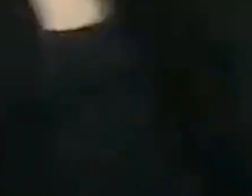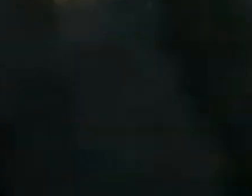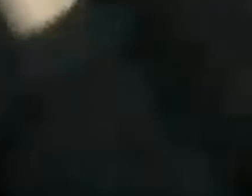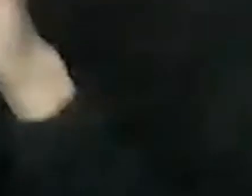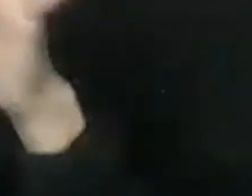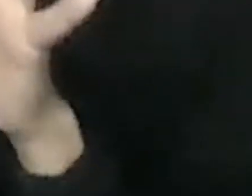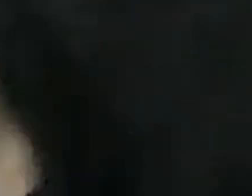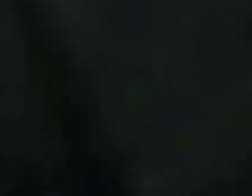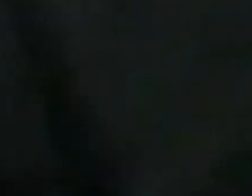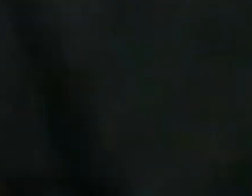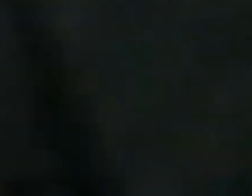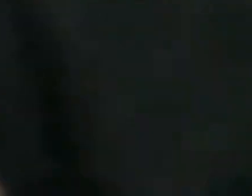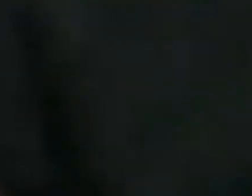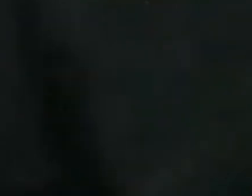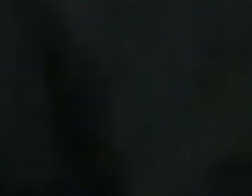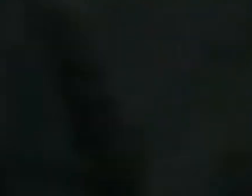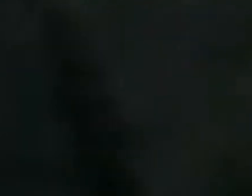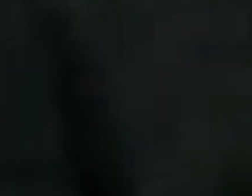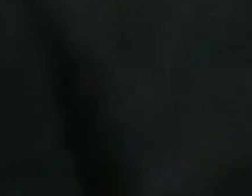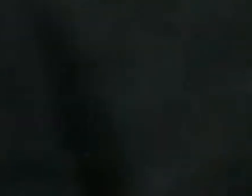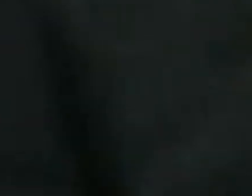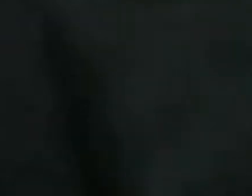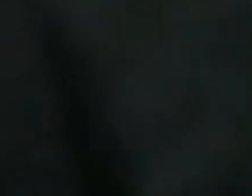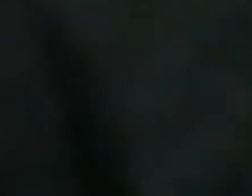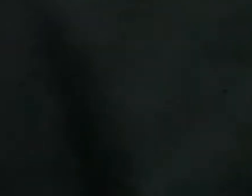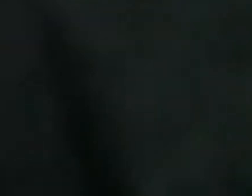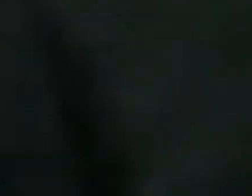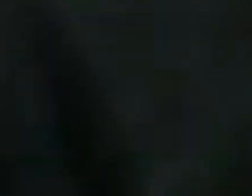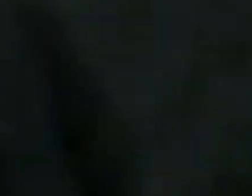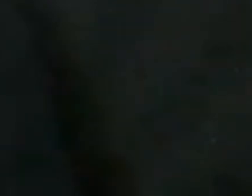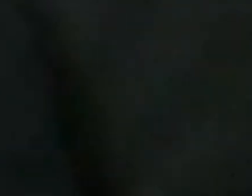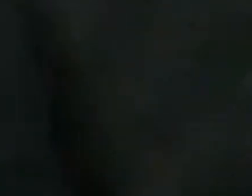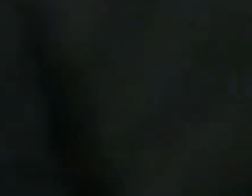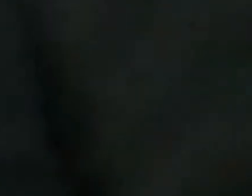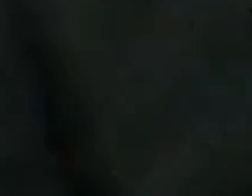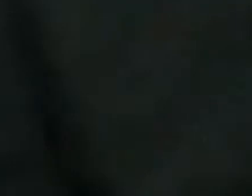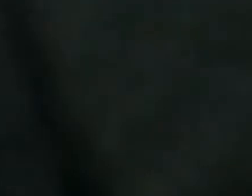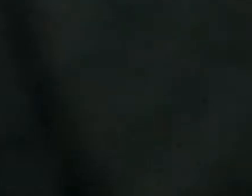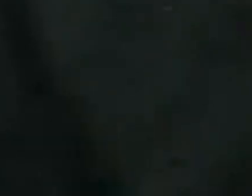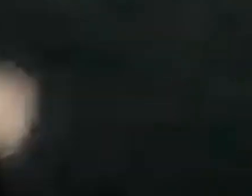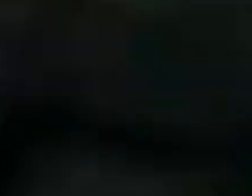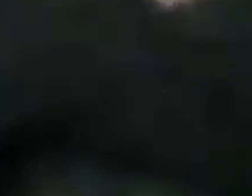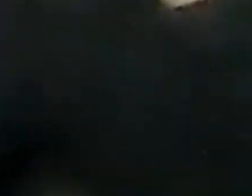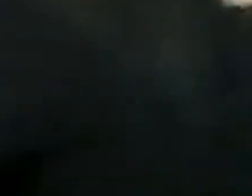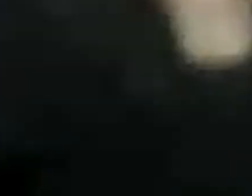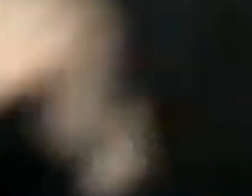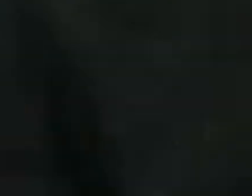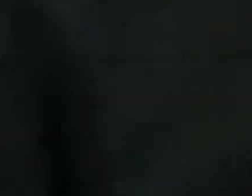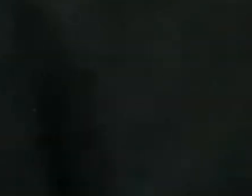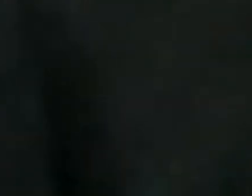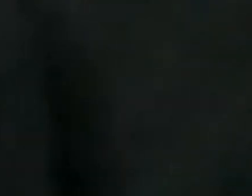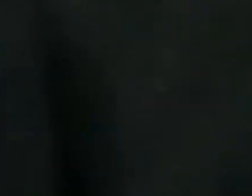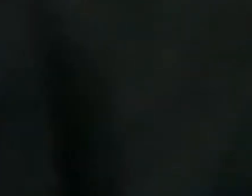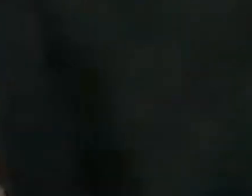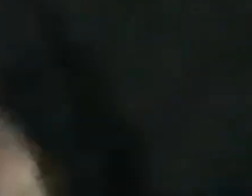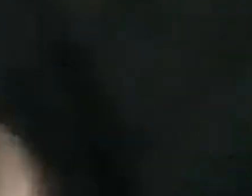very confusing and who's talking. If you want to pin the interpreter, if you need access to see me, huge. And if you